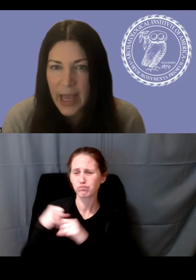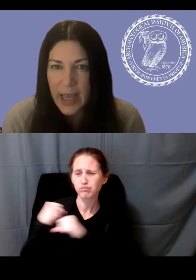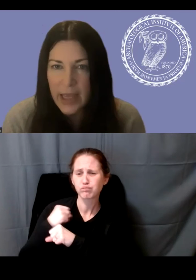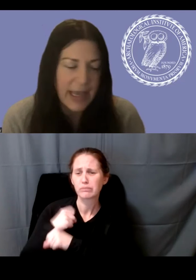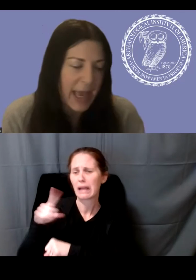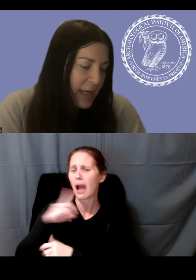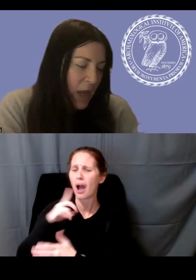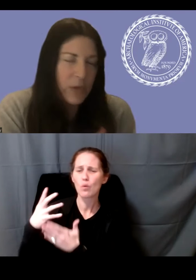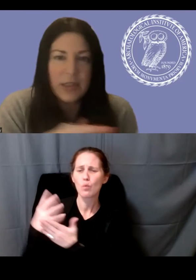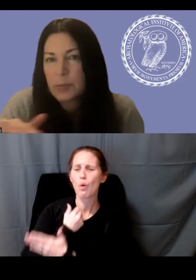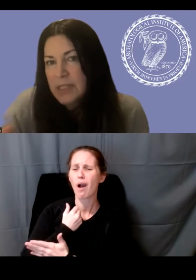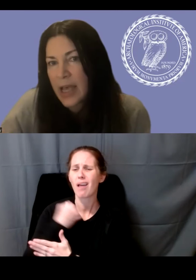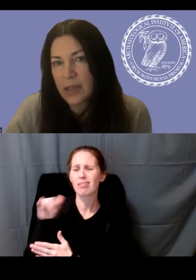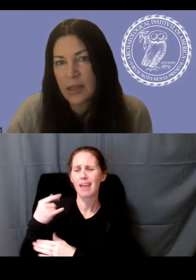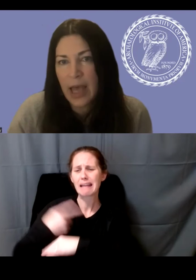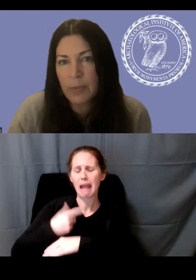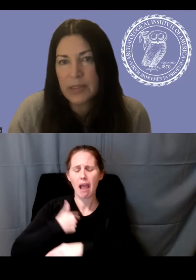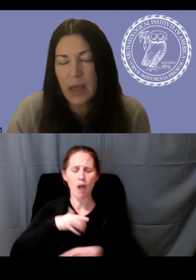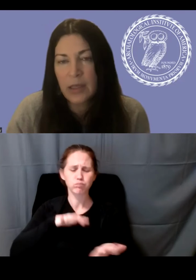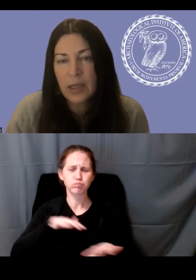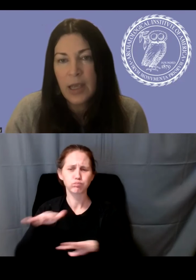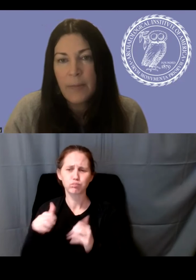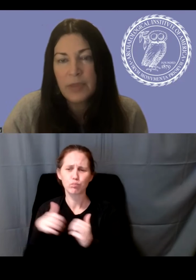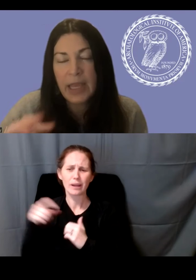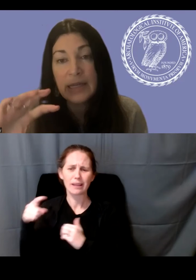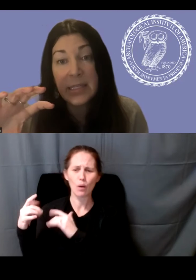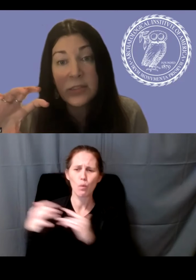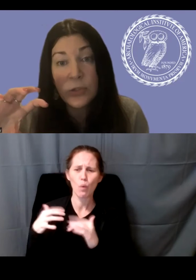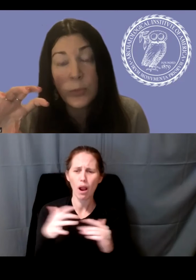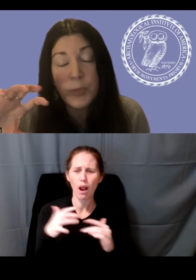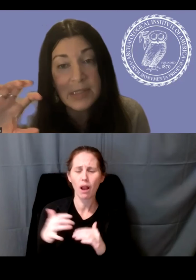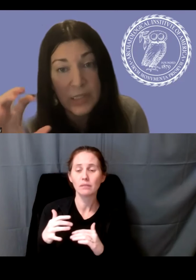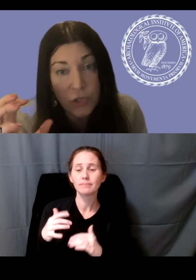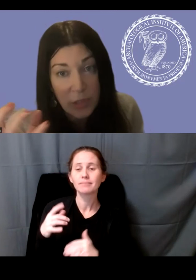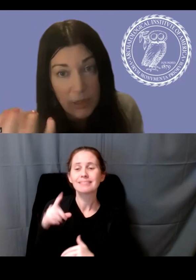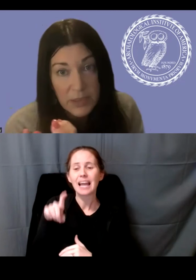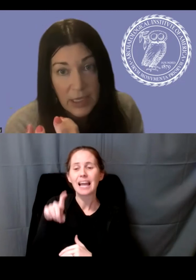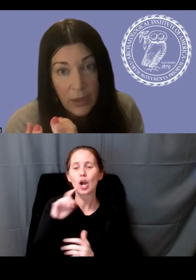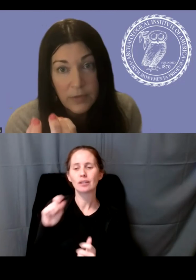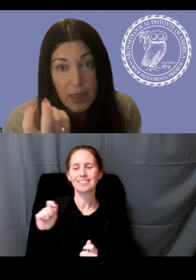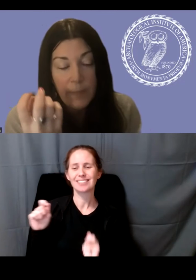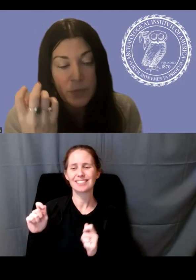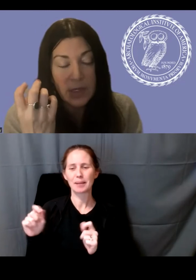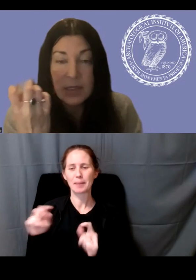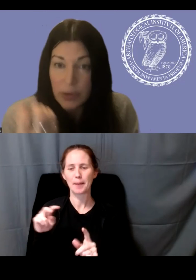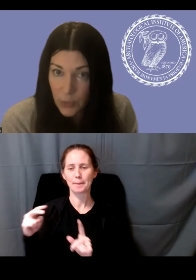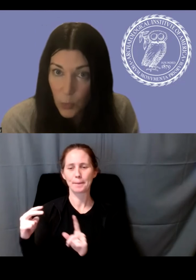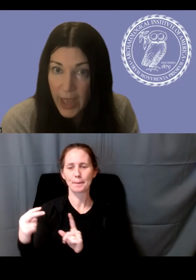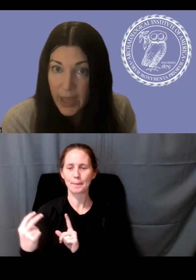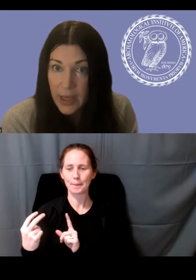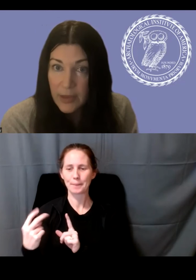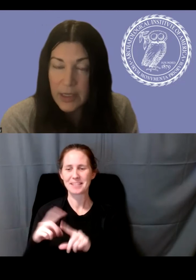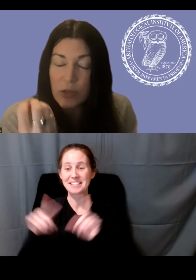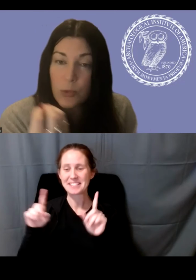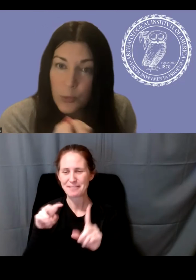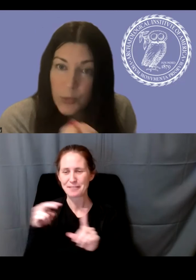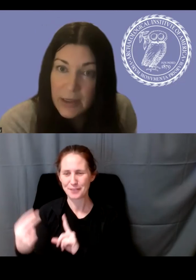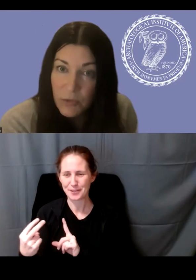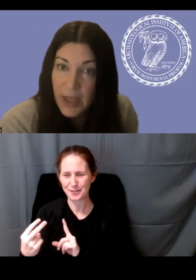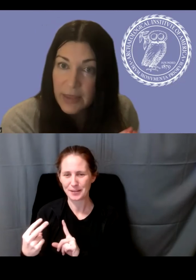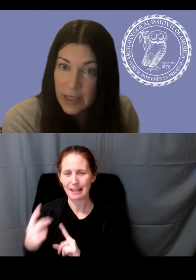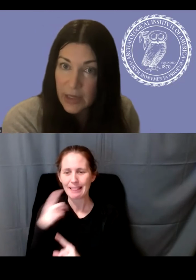the day. He's hanging out with this battalion and that battalion. They need to position themselves in a different way. They need